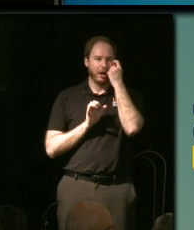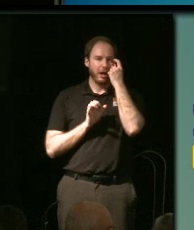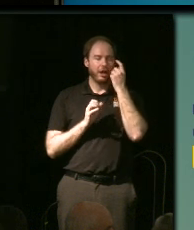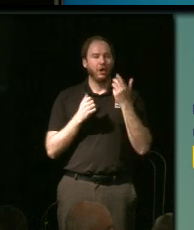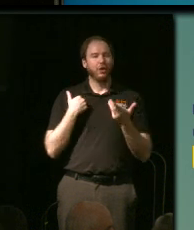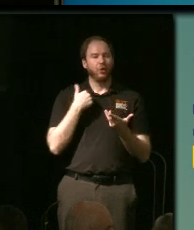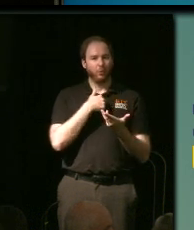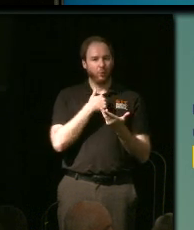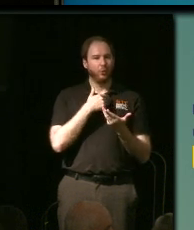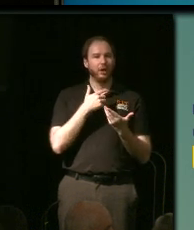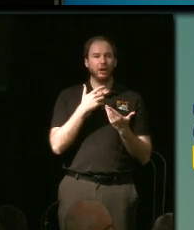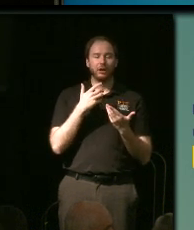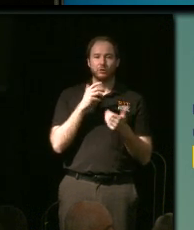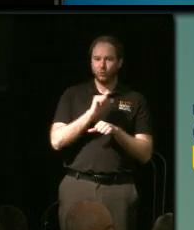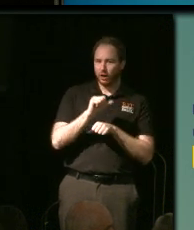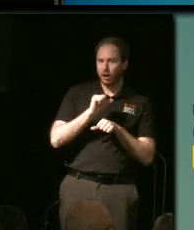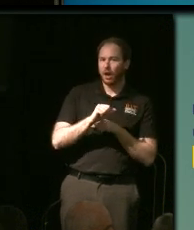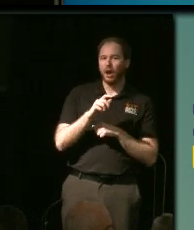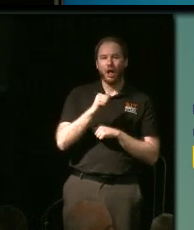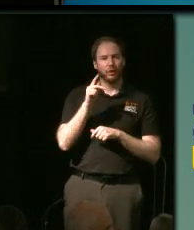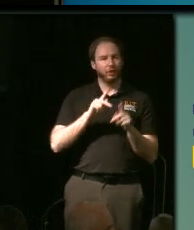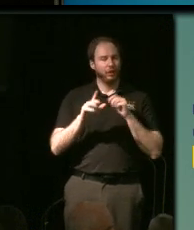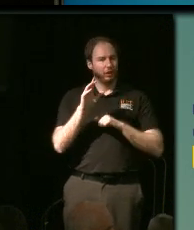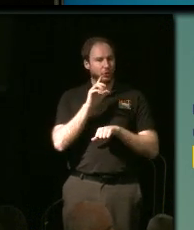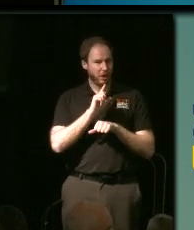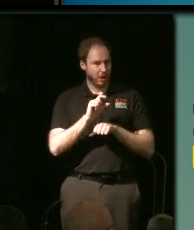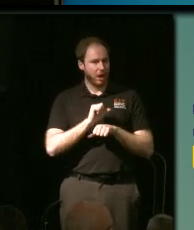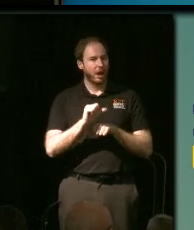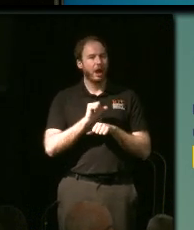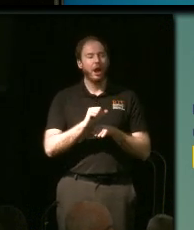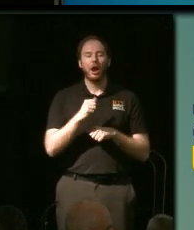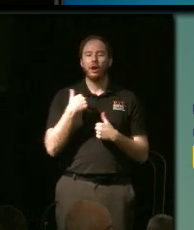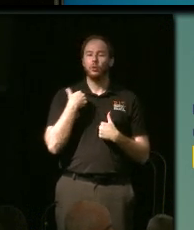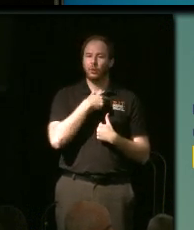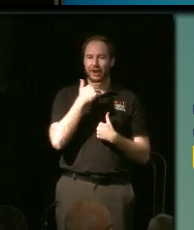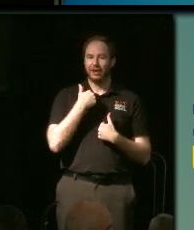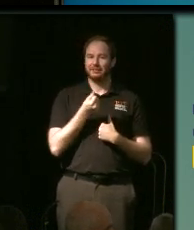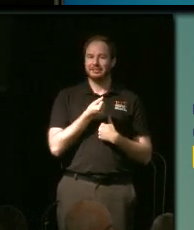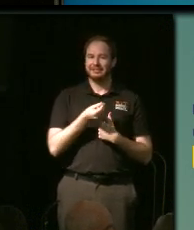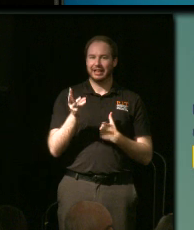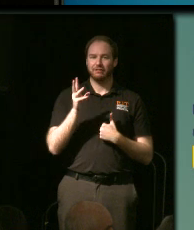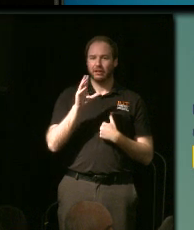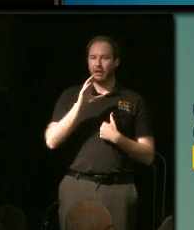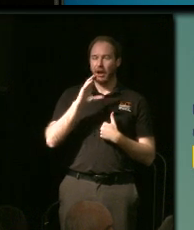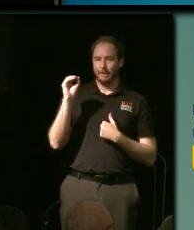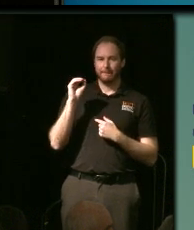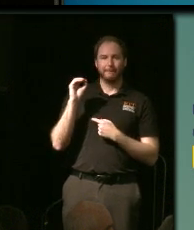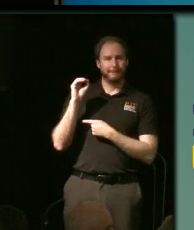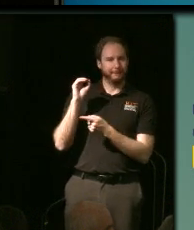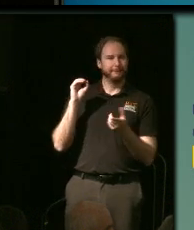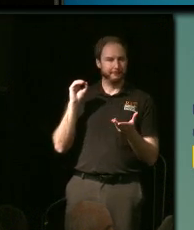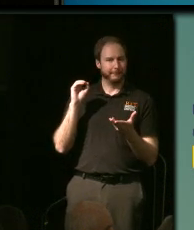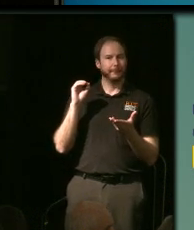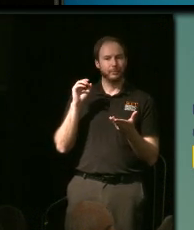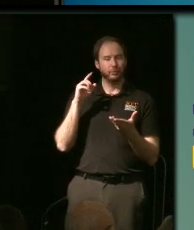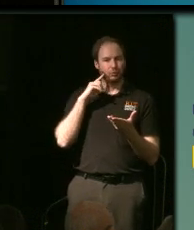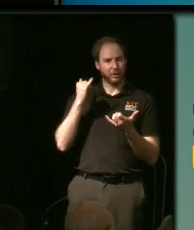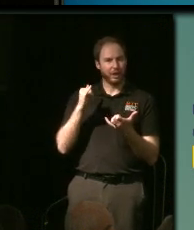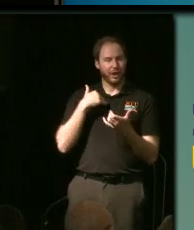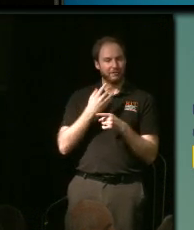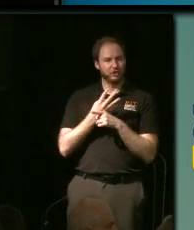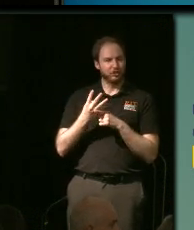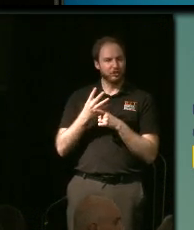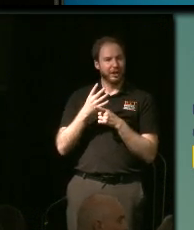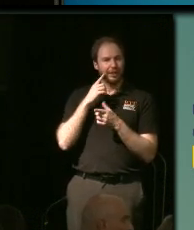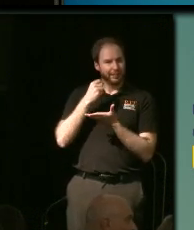on and others are working on. My disclosures, we work with several companies doing gene therapy and